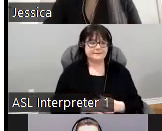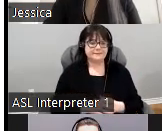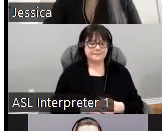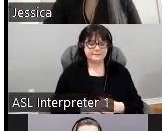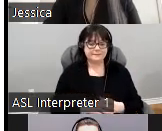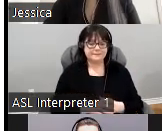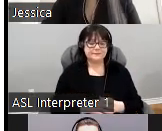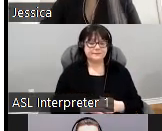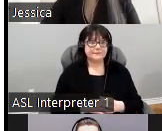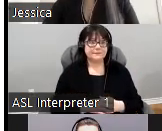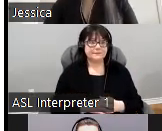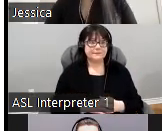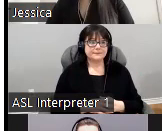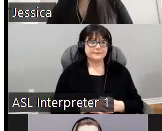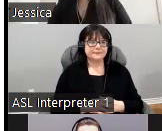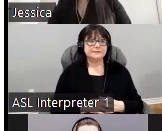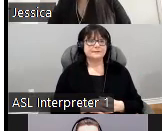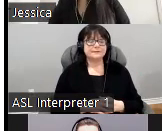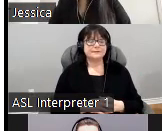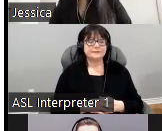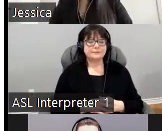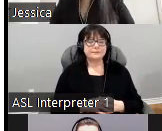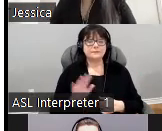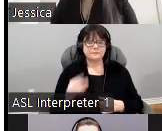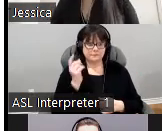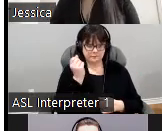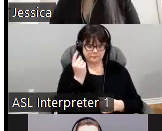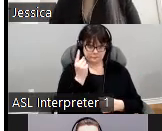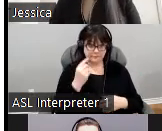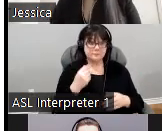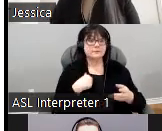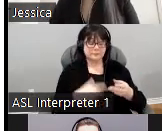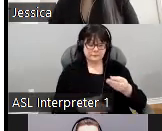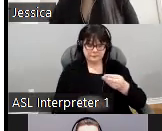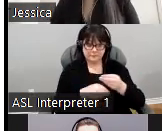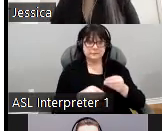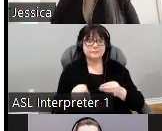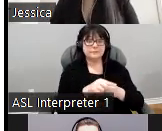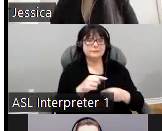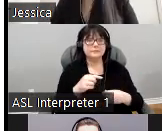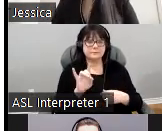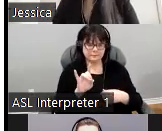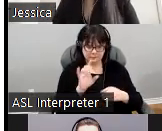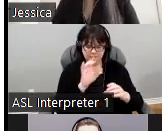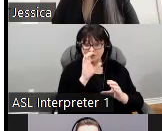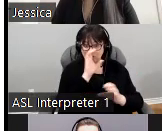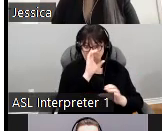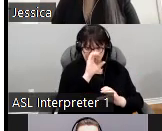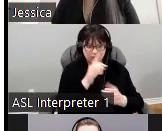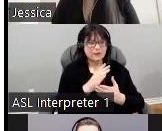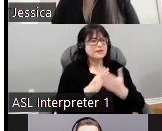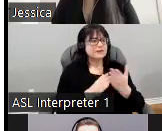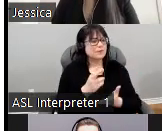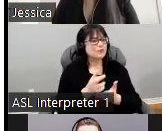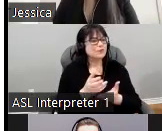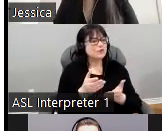So we did also want to note that we looked for resources and documents on this topic that were in French,